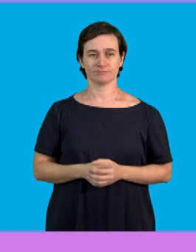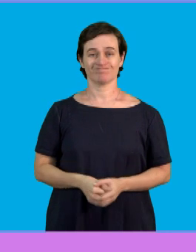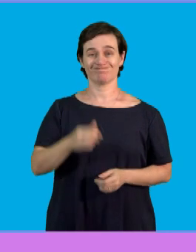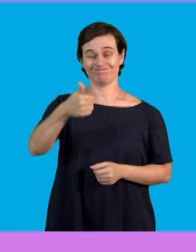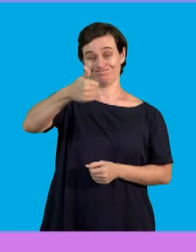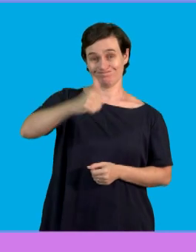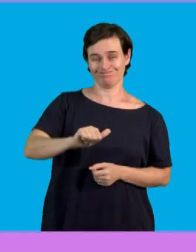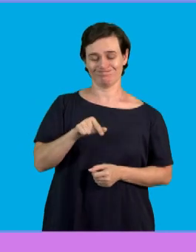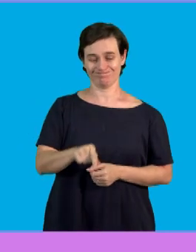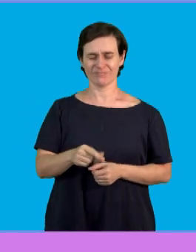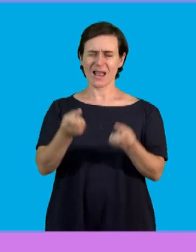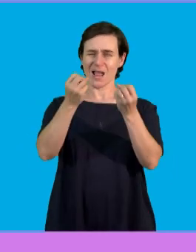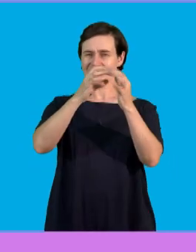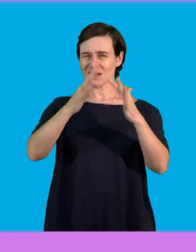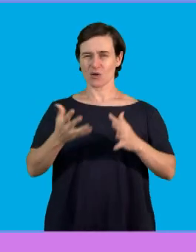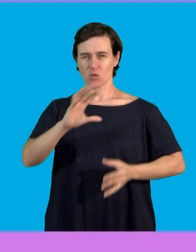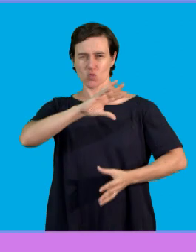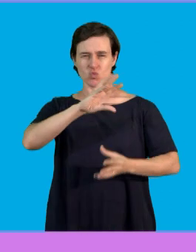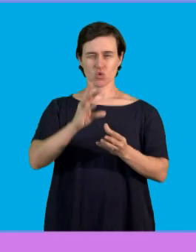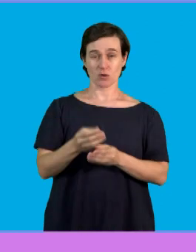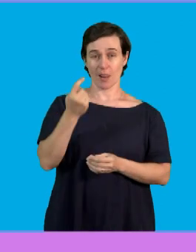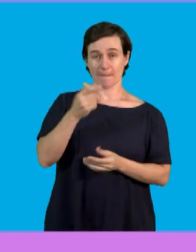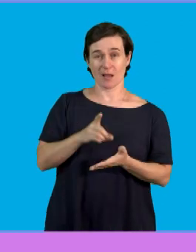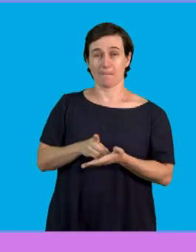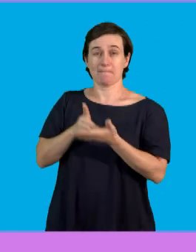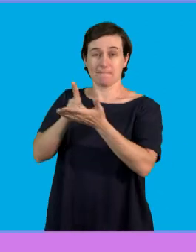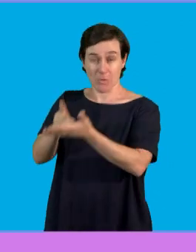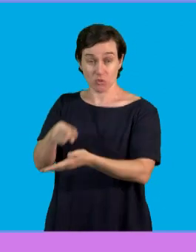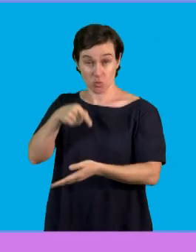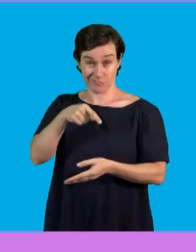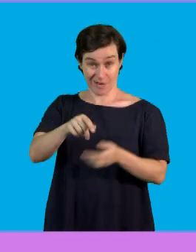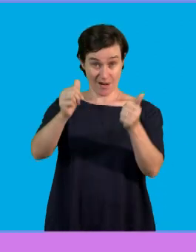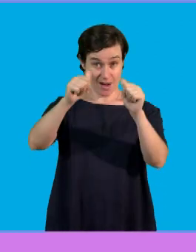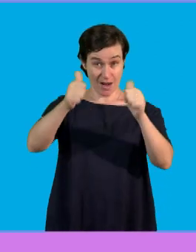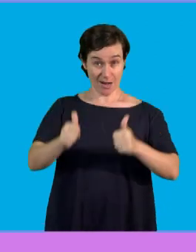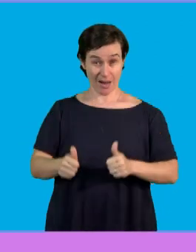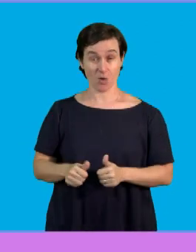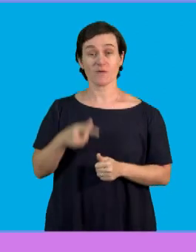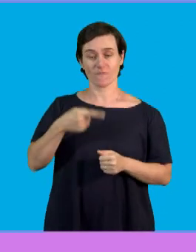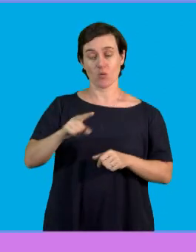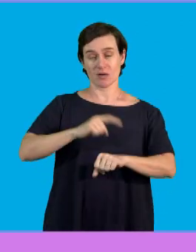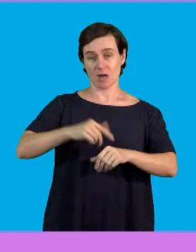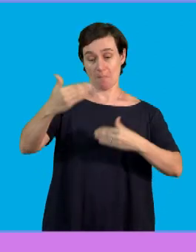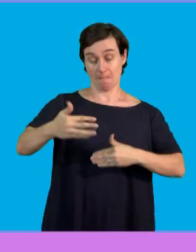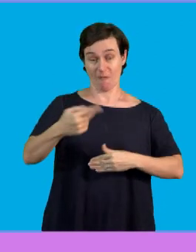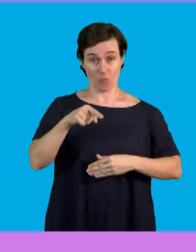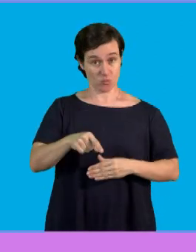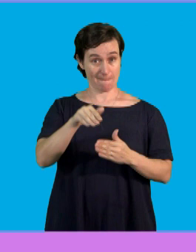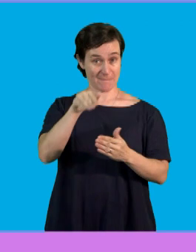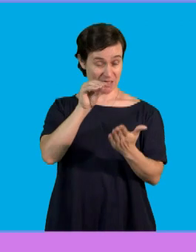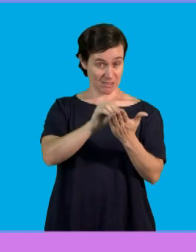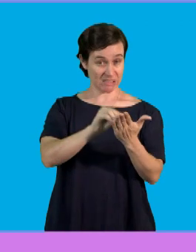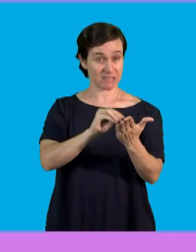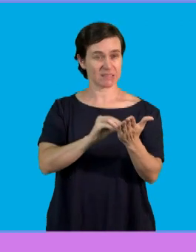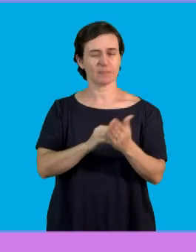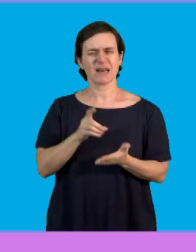B, calculate the total amount deposited into this account during this period. So deposited, it